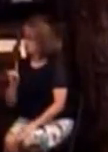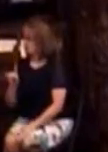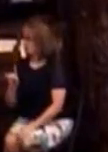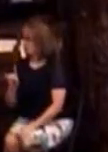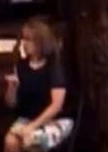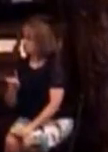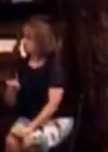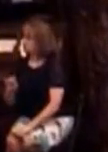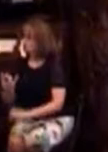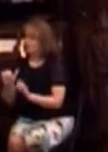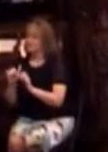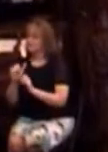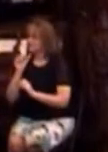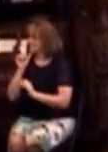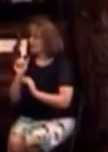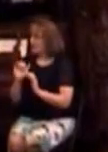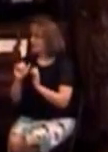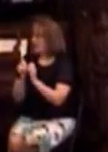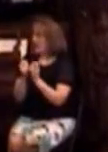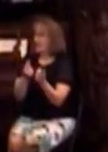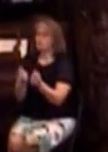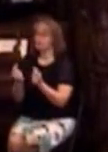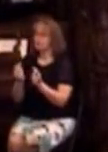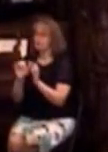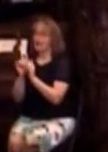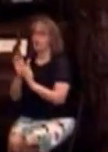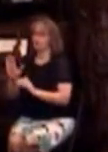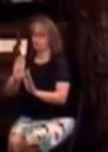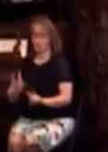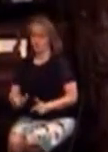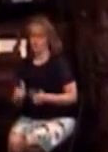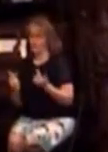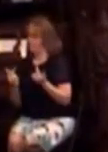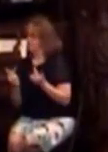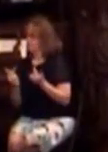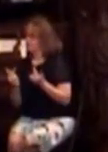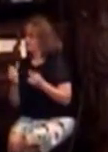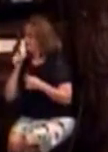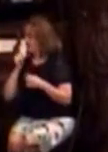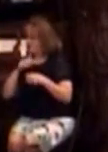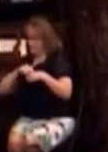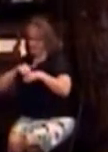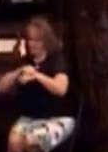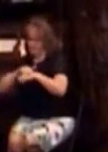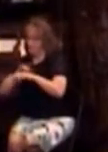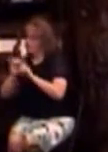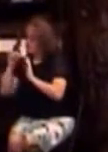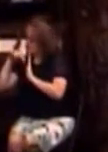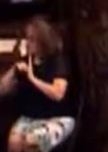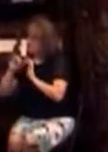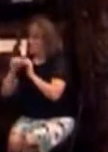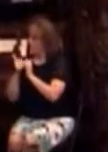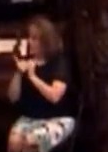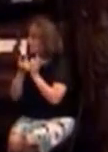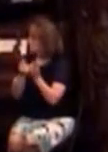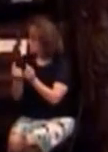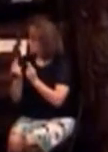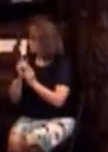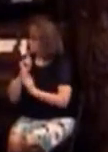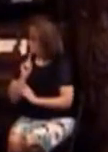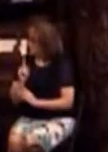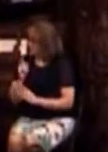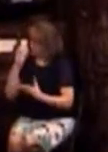are you doing in a superficial sense, like how are you really doing? In 1 month, just a couple months ago, we went around the table. How are you doing